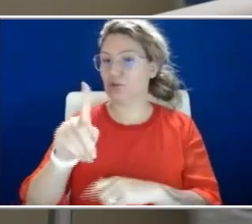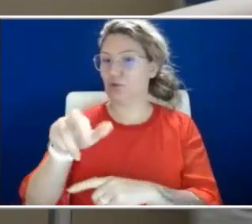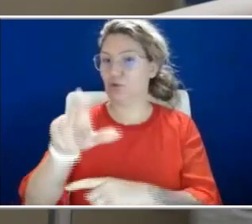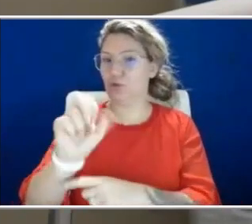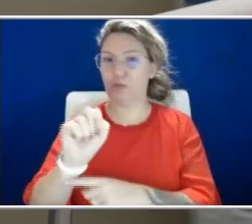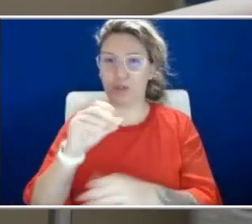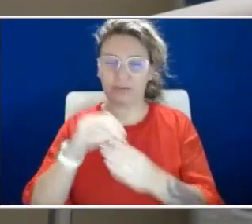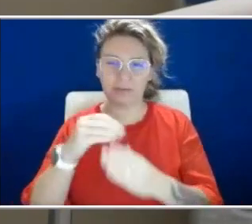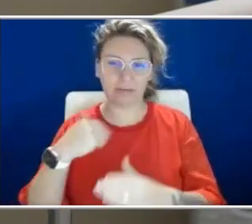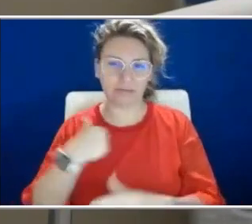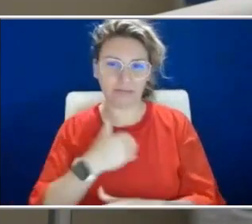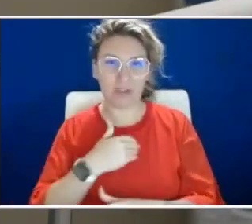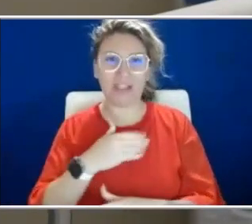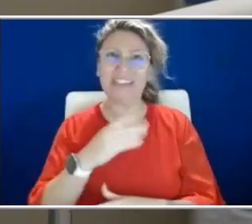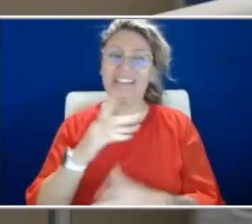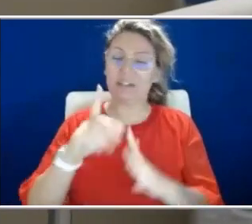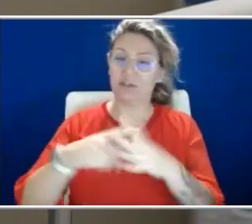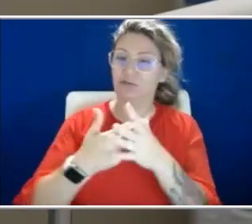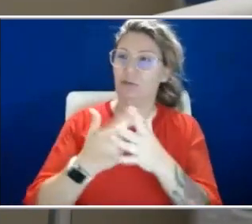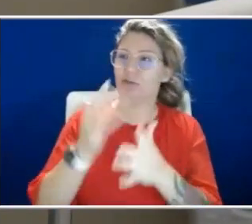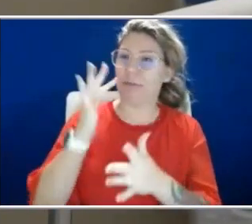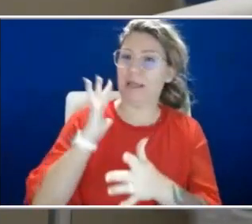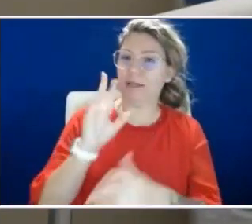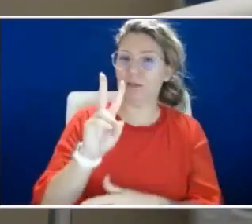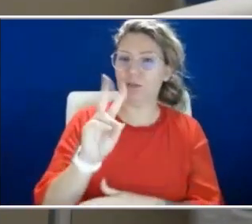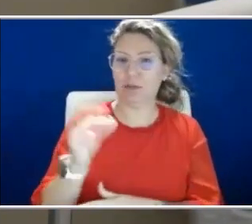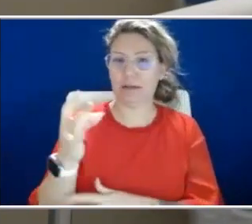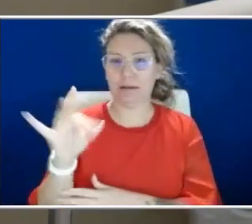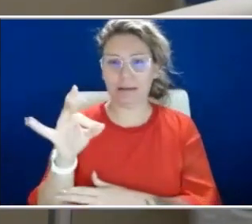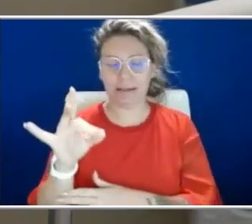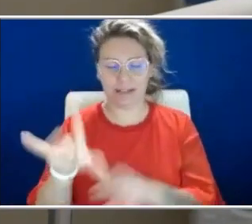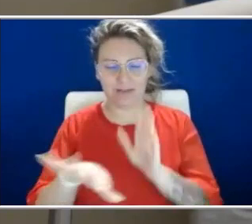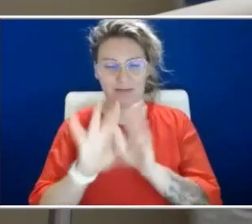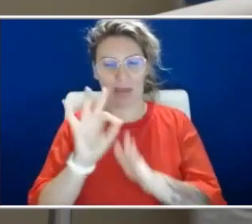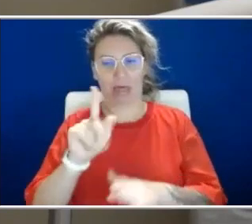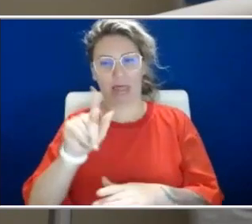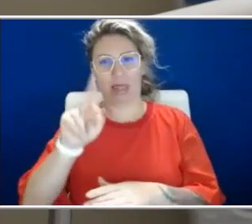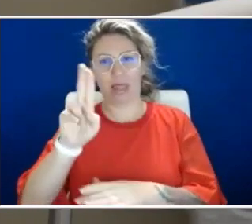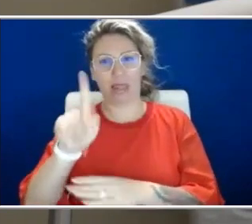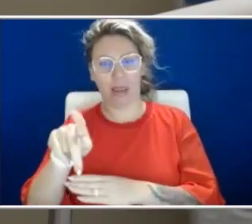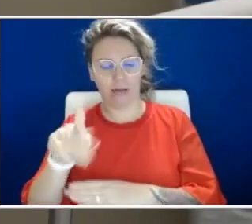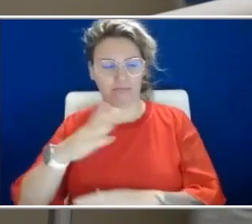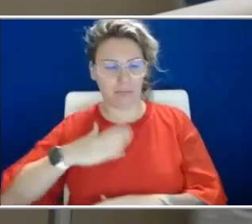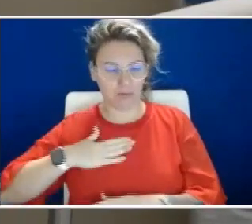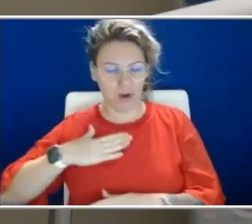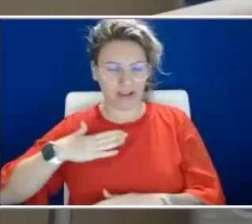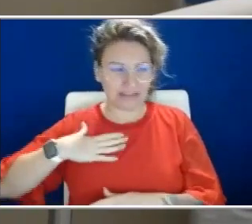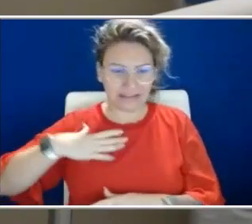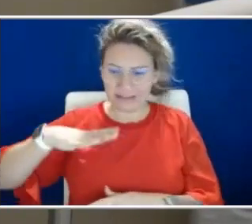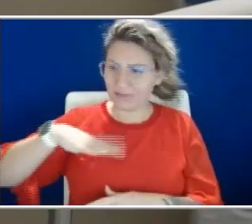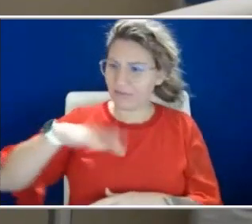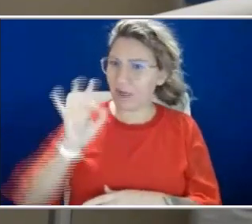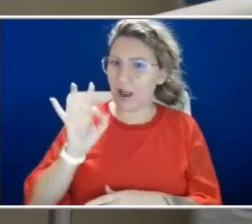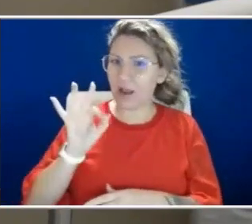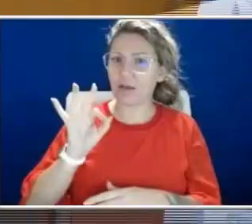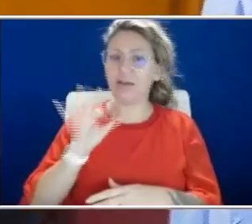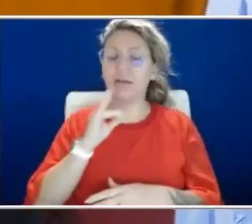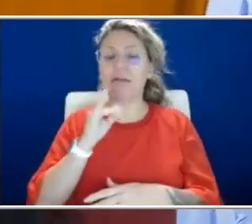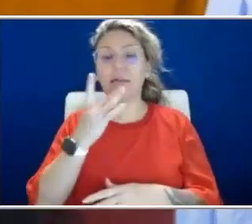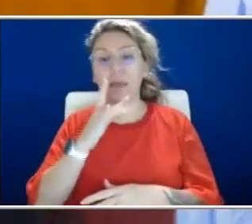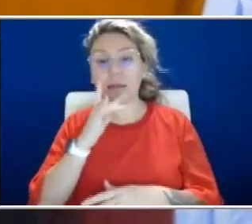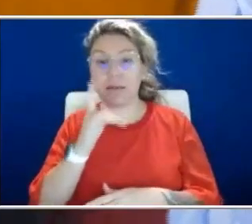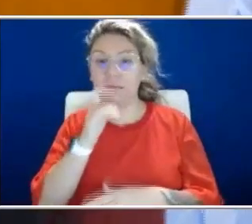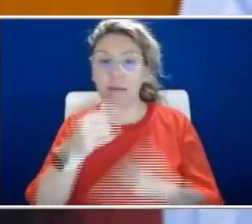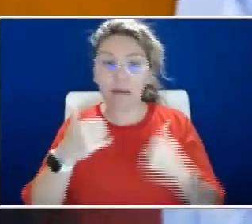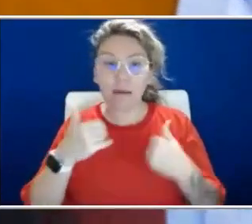found a lump in my breast and saw the doctor about it, and luckily it was not cancerous. It